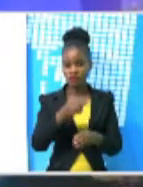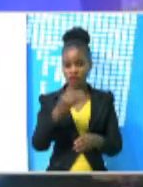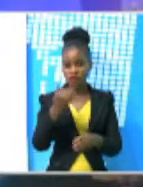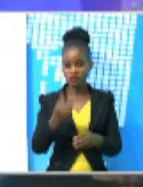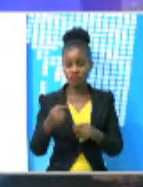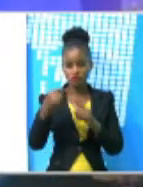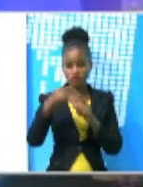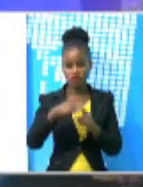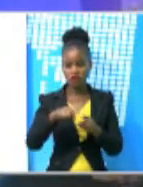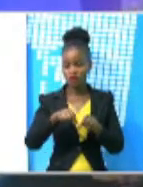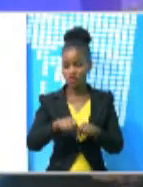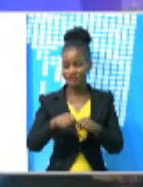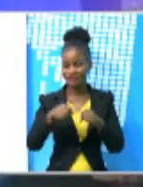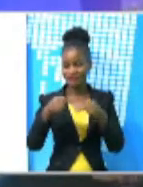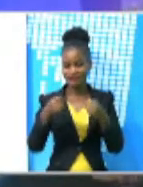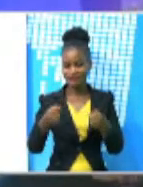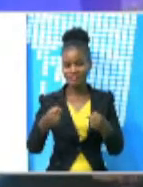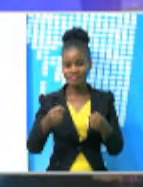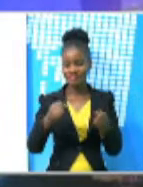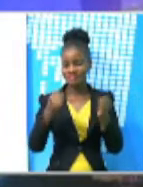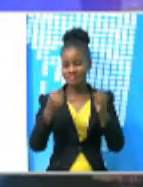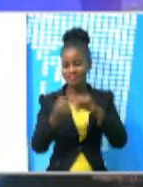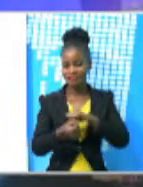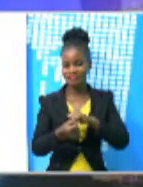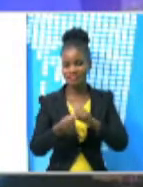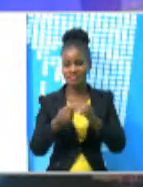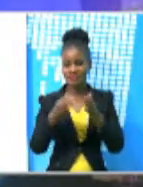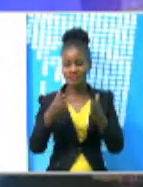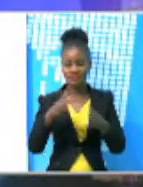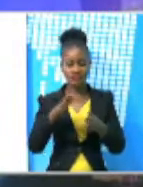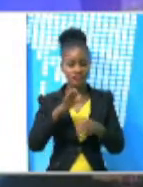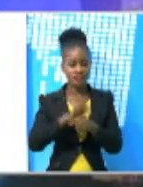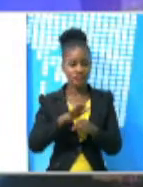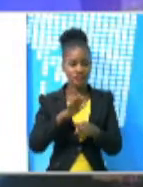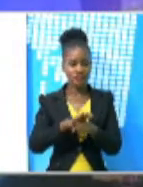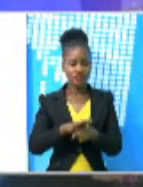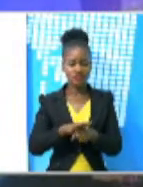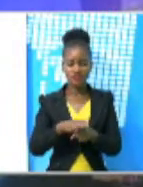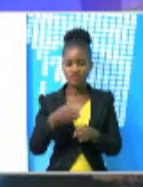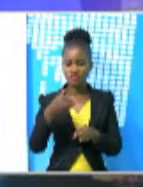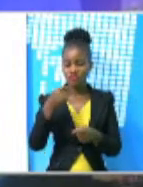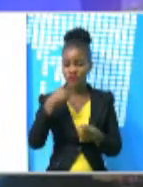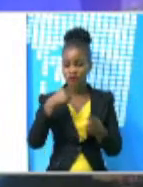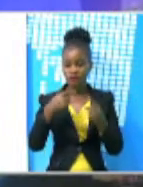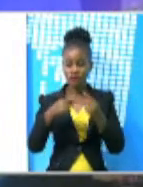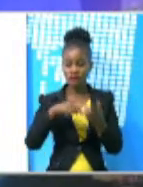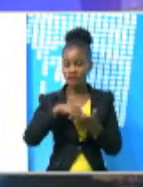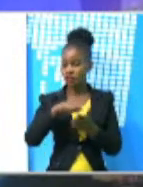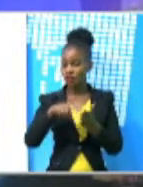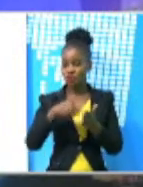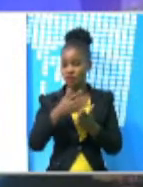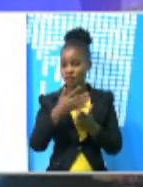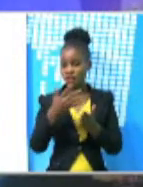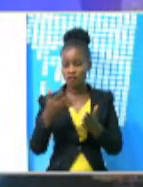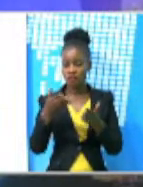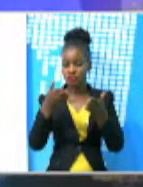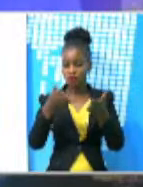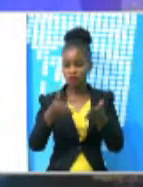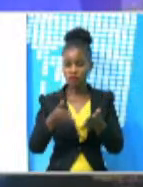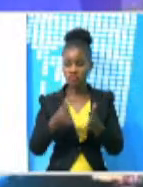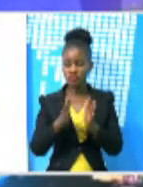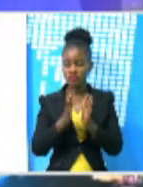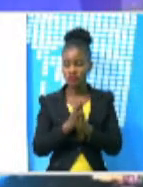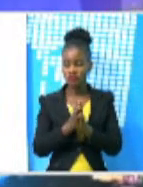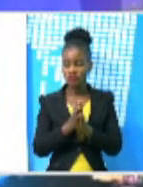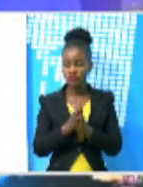head to our commercial break. But when we return, we have more insightful discussions rotating around the numbers in the Albertine